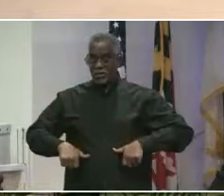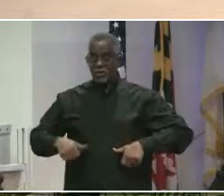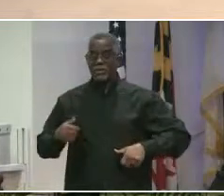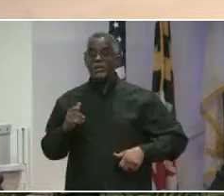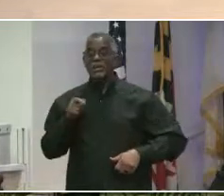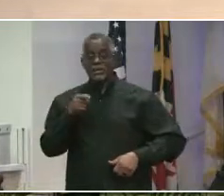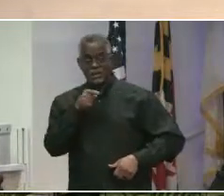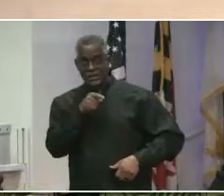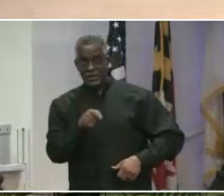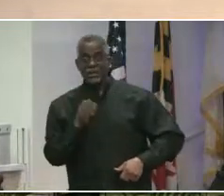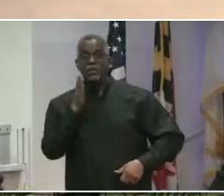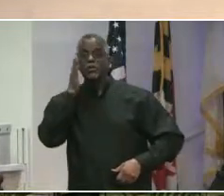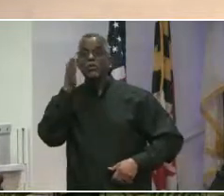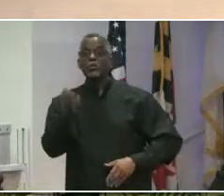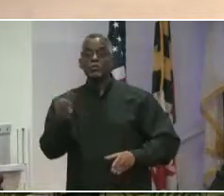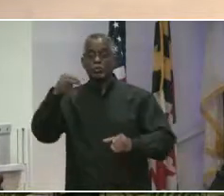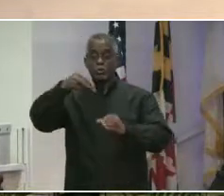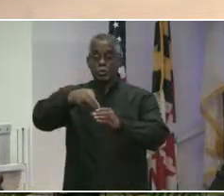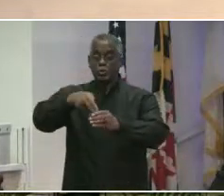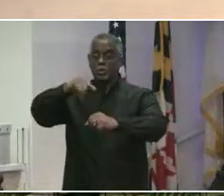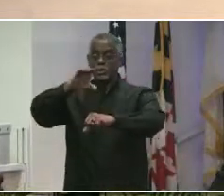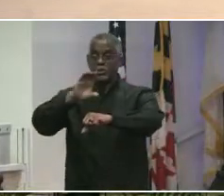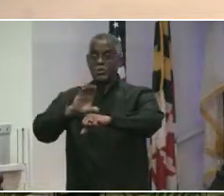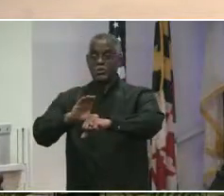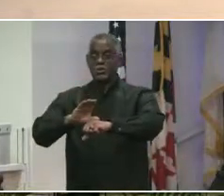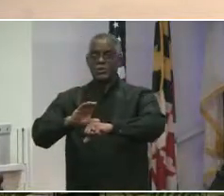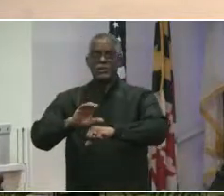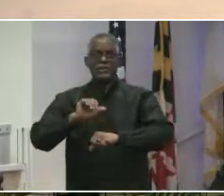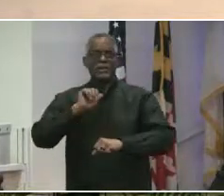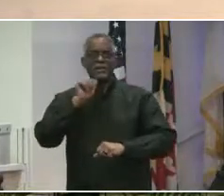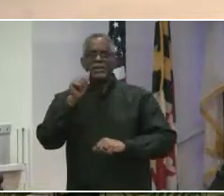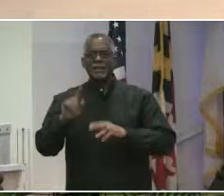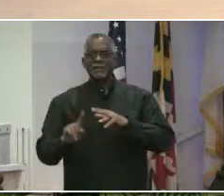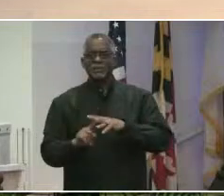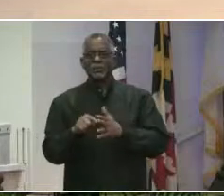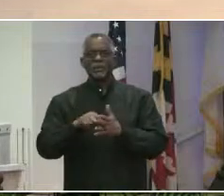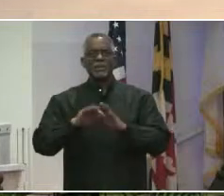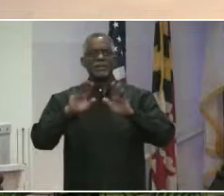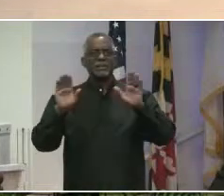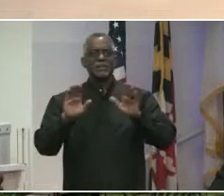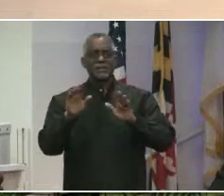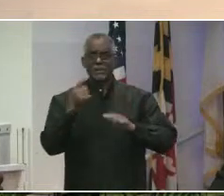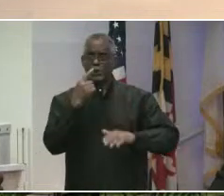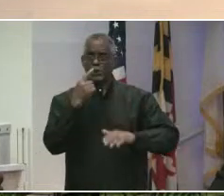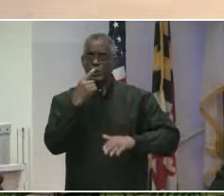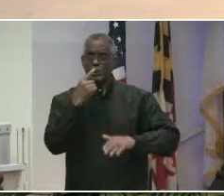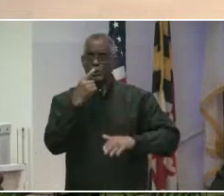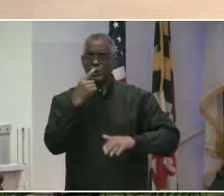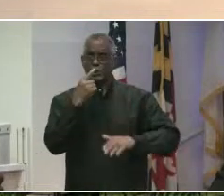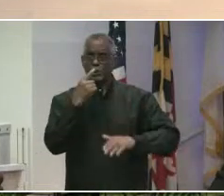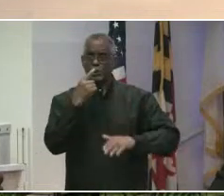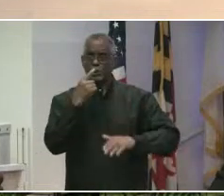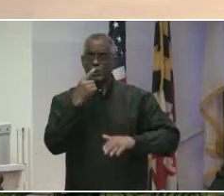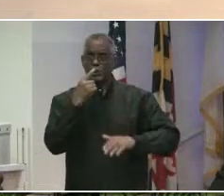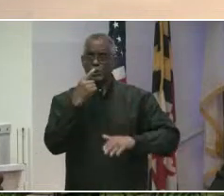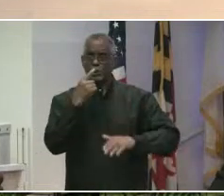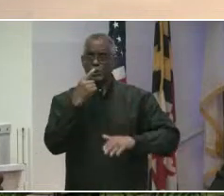Joined the church. You know, he couldn't. I don't know if he could be here this Sunday, but he told me, Nicholas Young, he said,